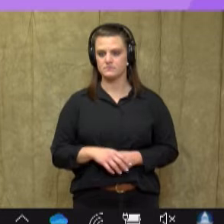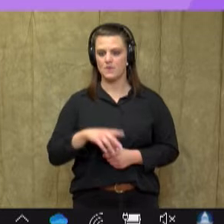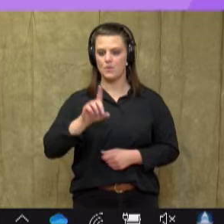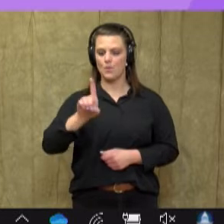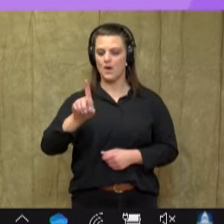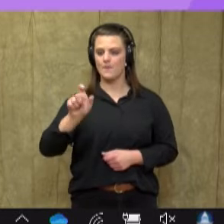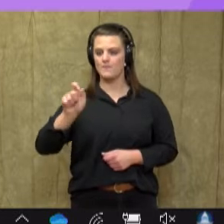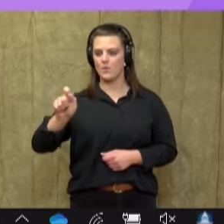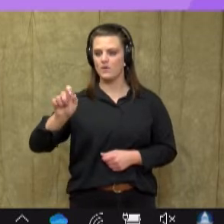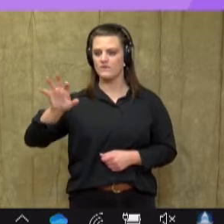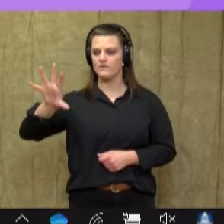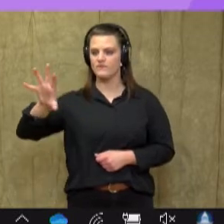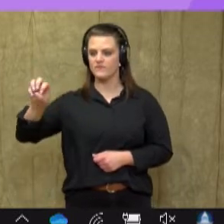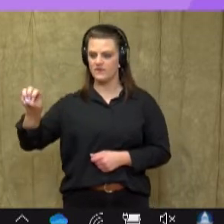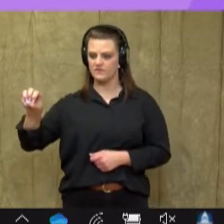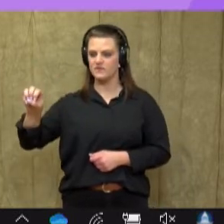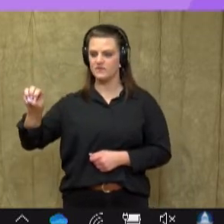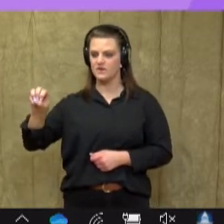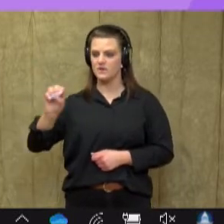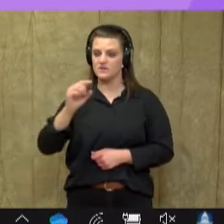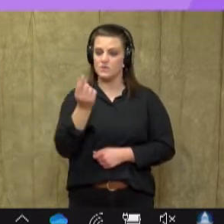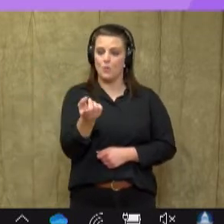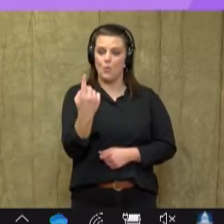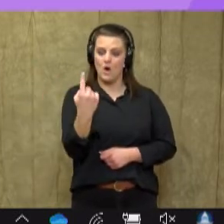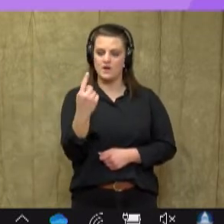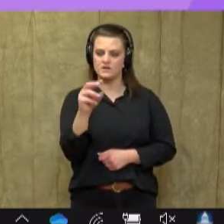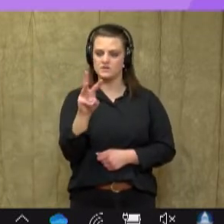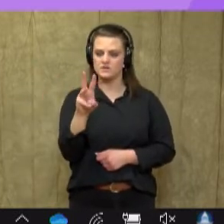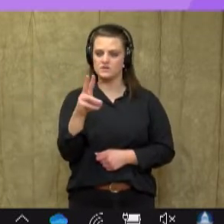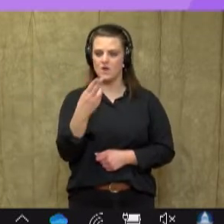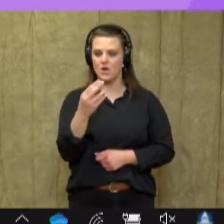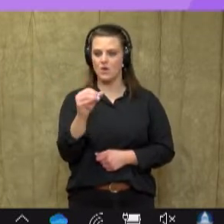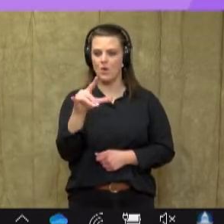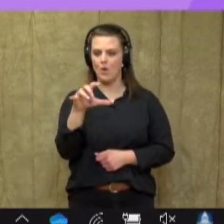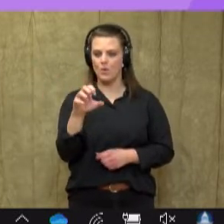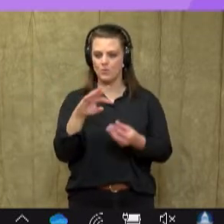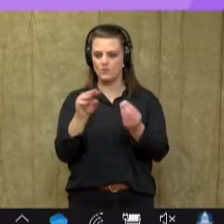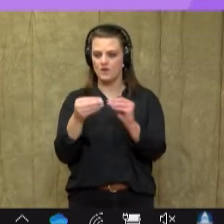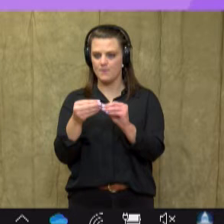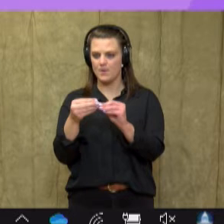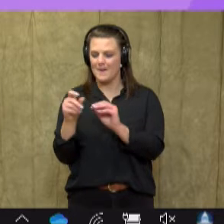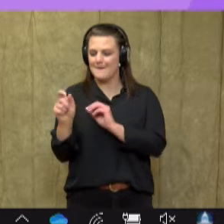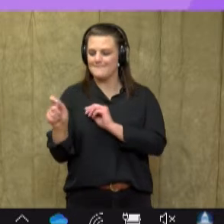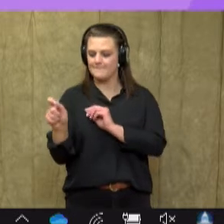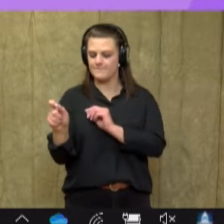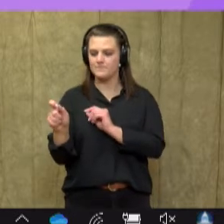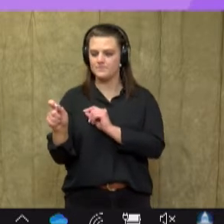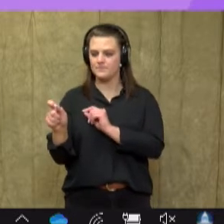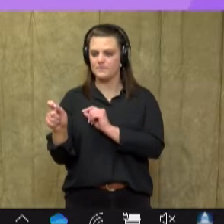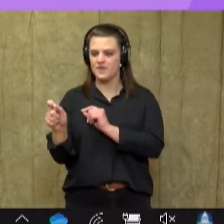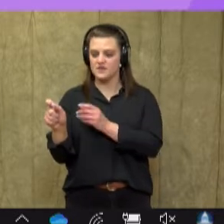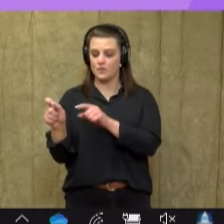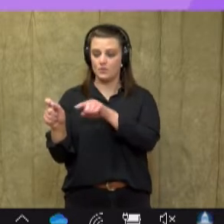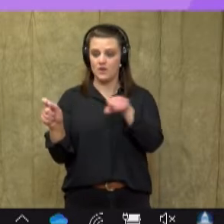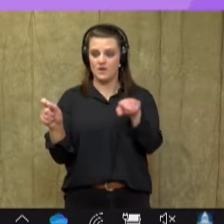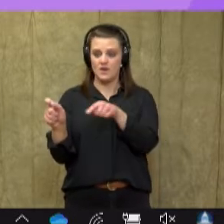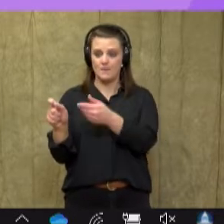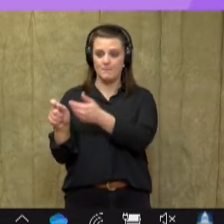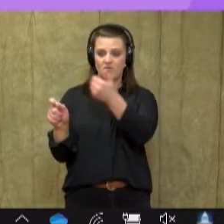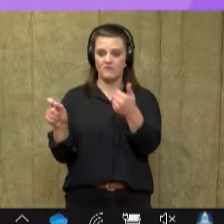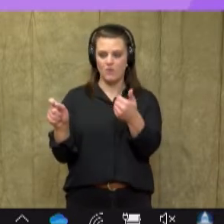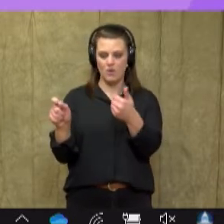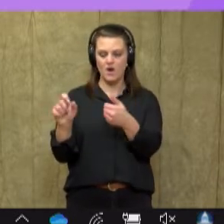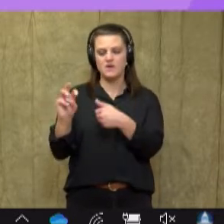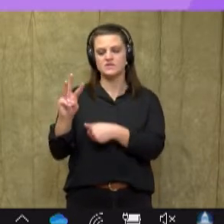1 in my whole number in my ones place before the decimal. Any number before the decimal are